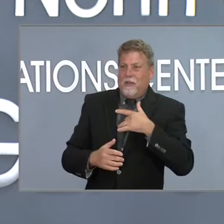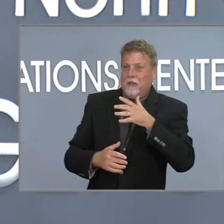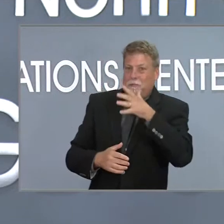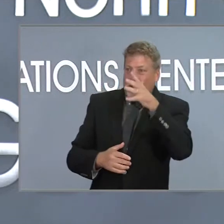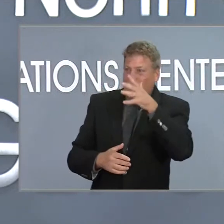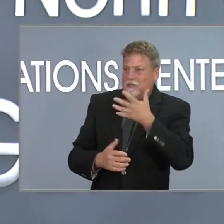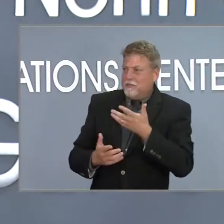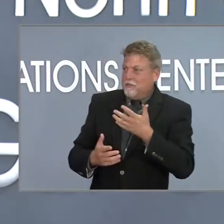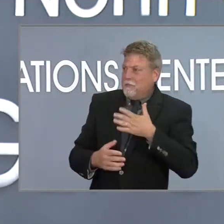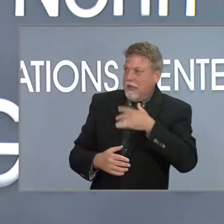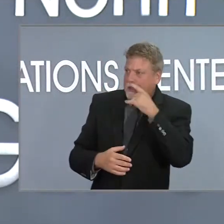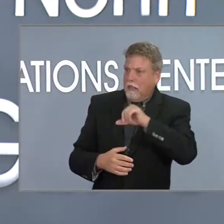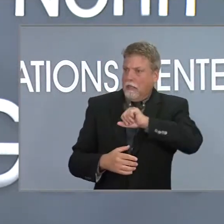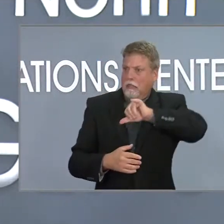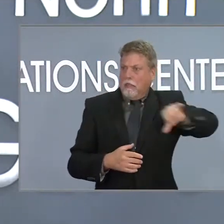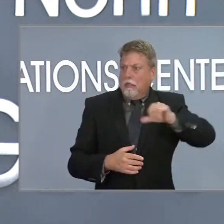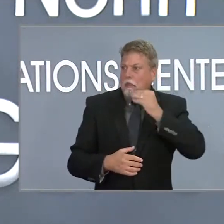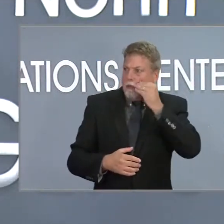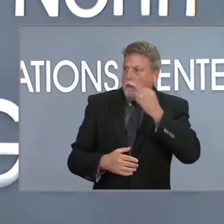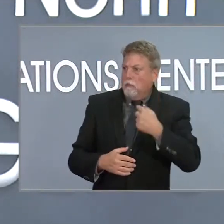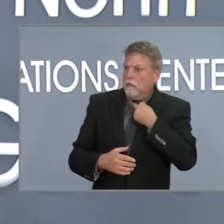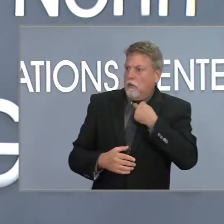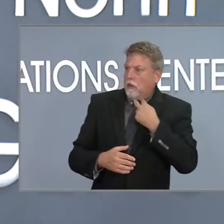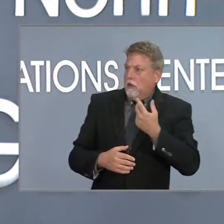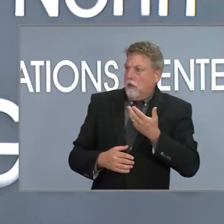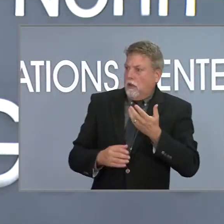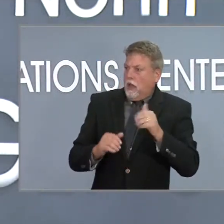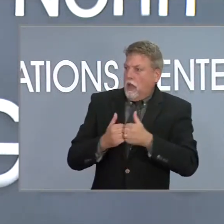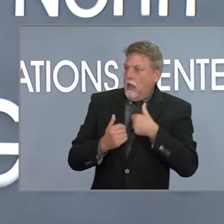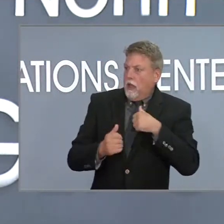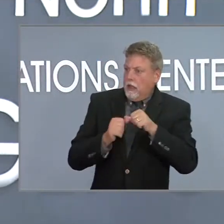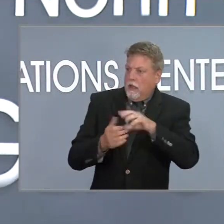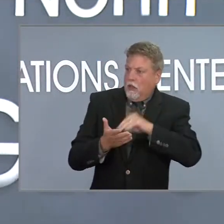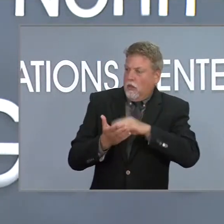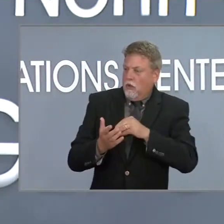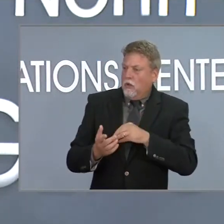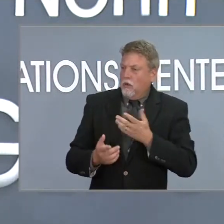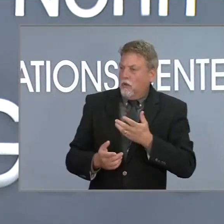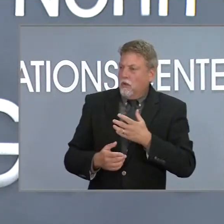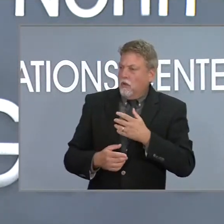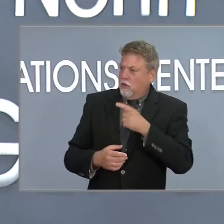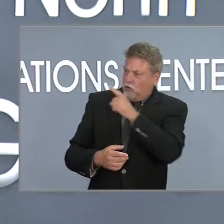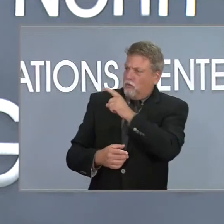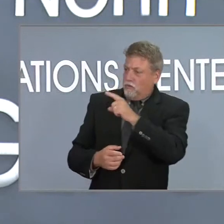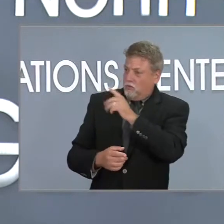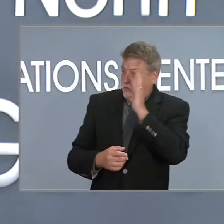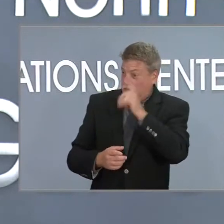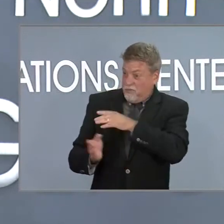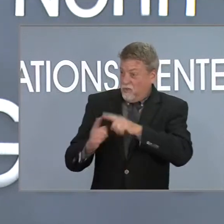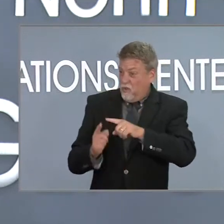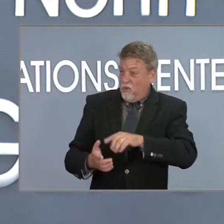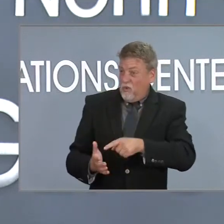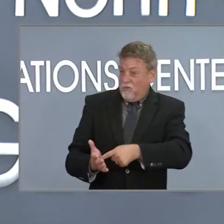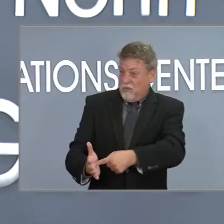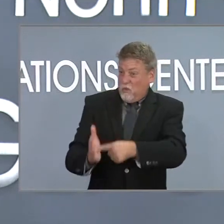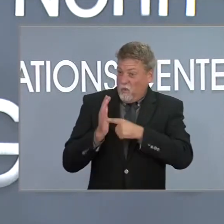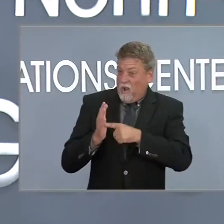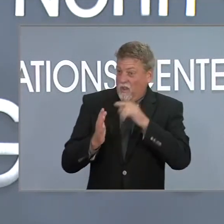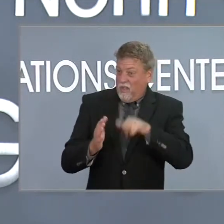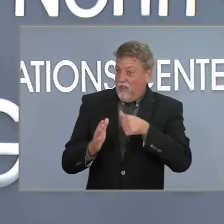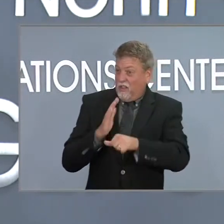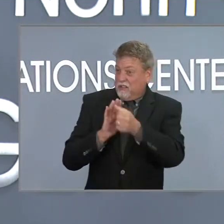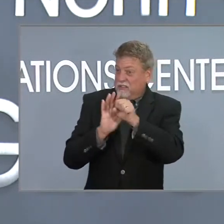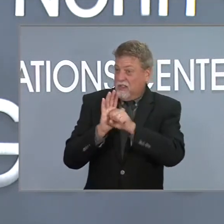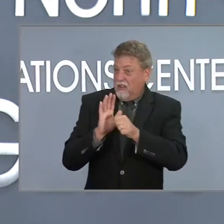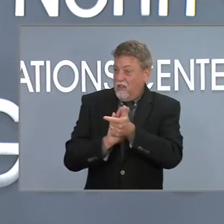Just what's your response to them? Well, certainly I will look into that. I'm not sure that with the state law as it